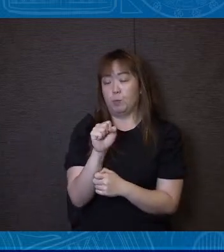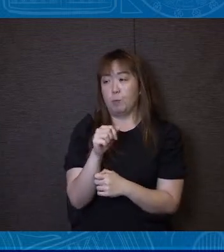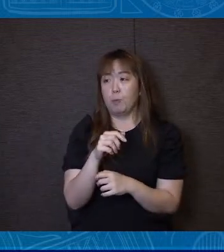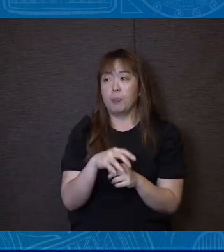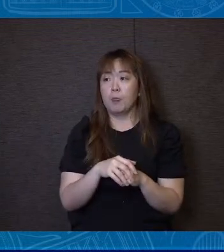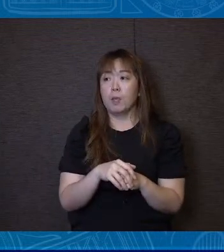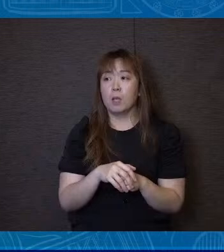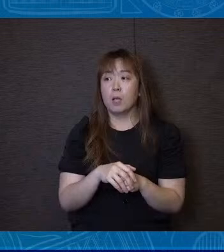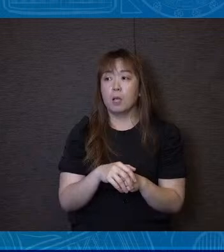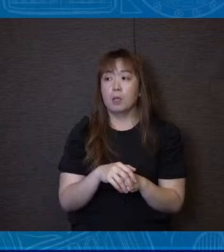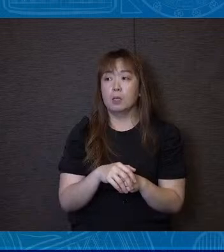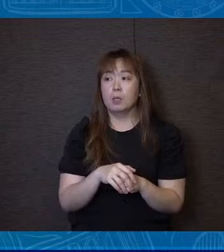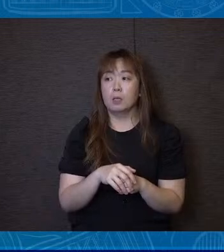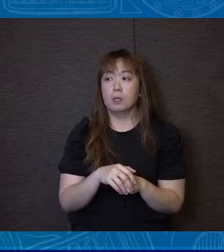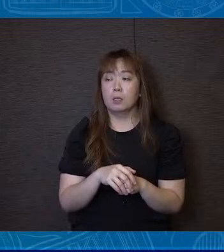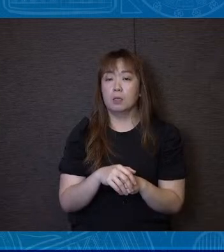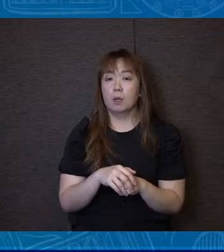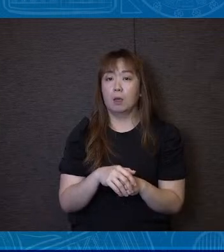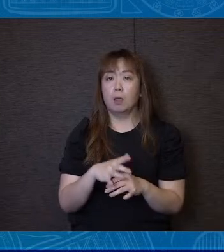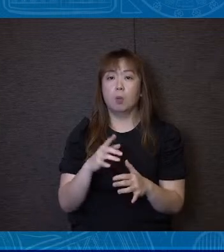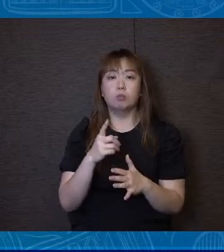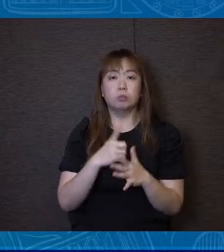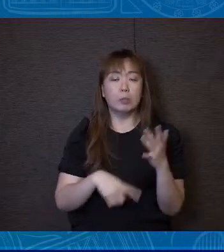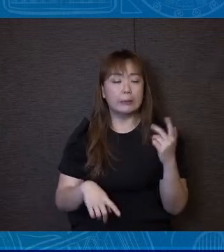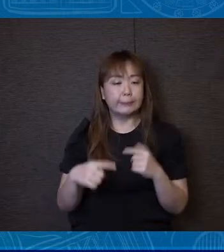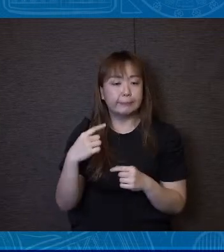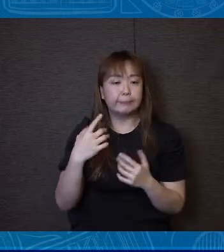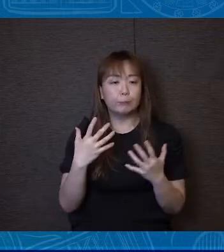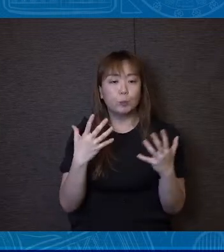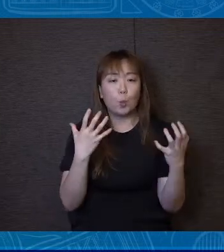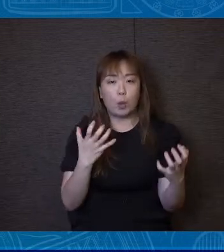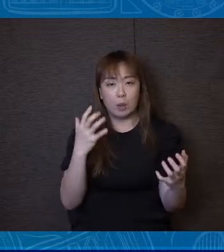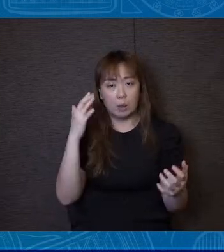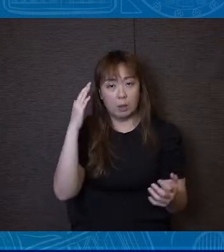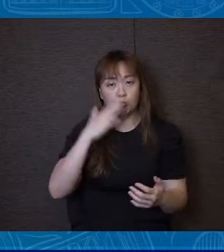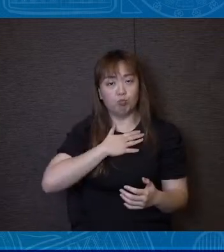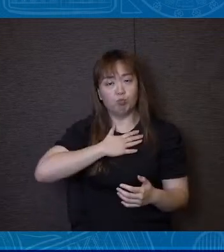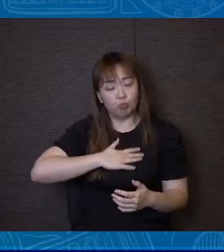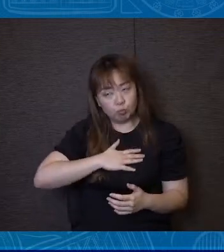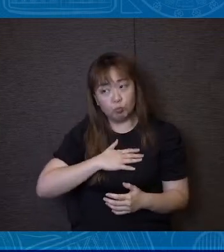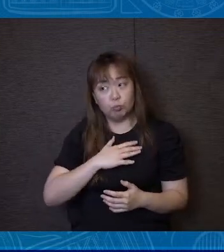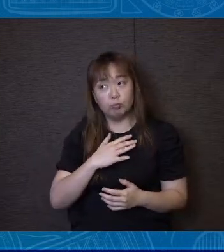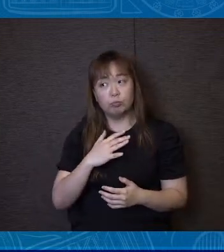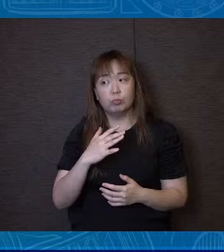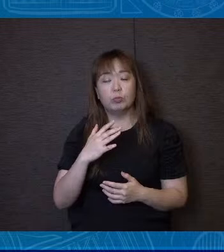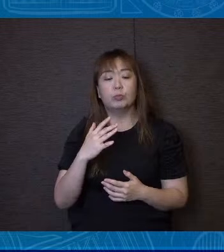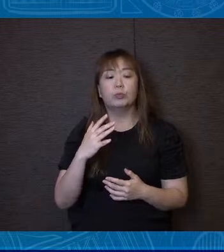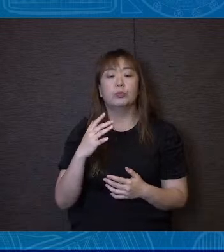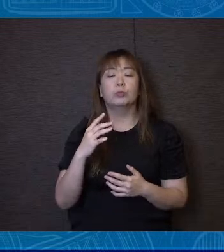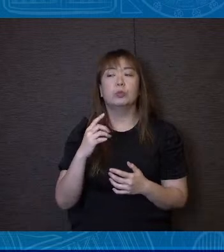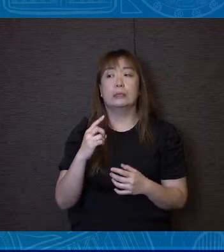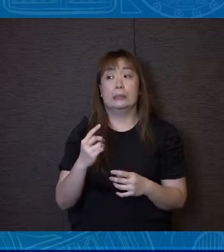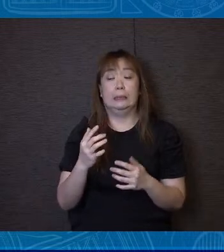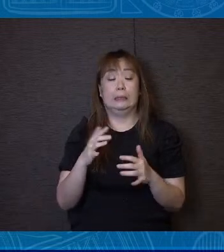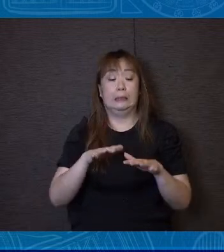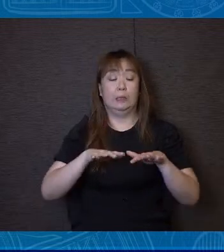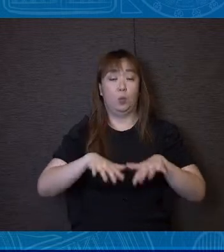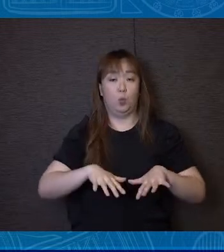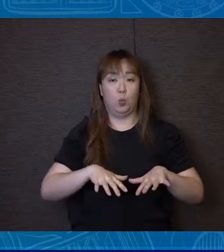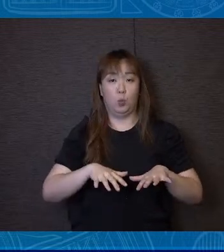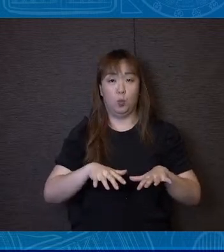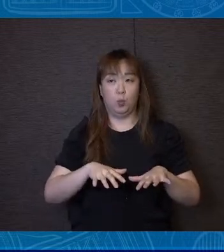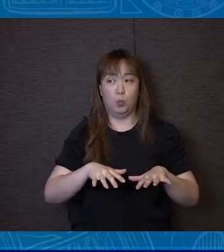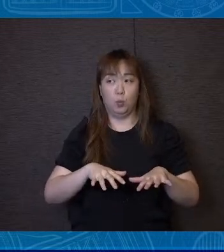but what we really think in our case is that the fact that we're able to use